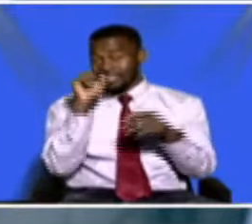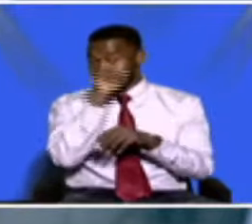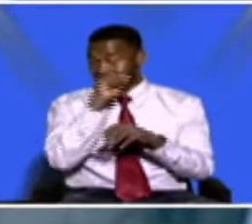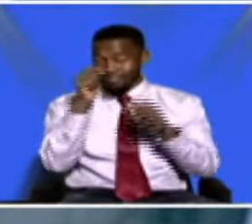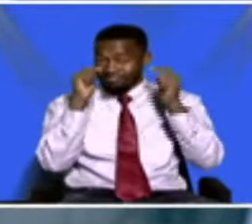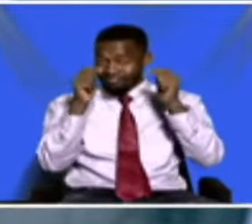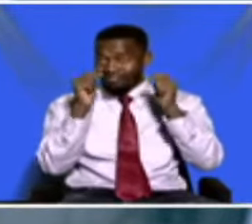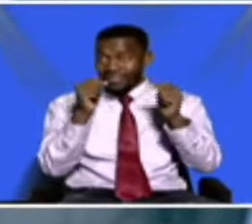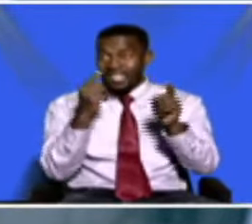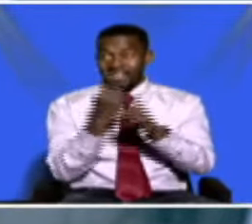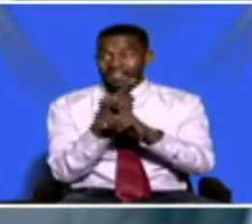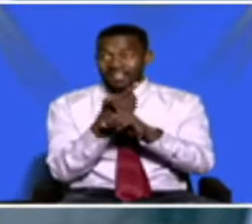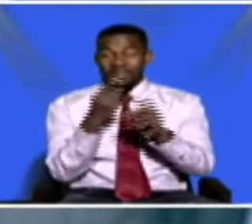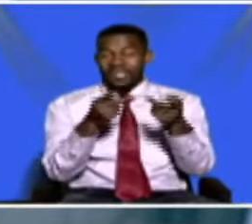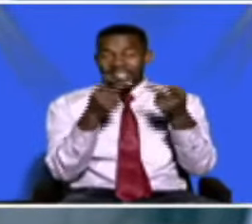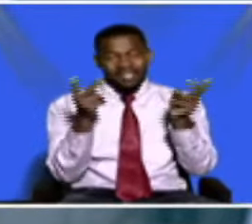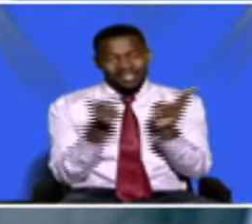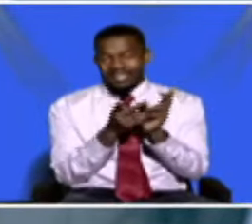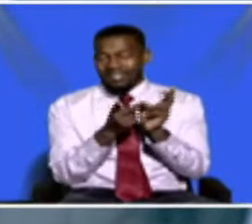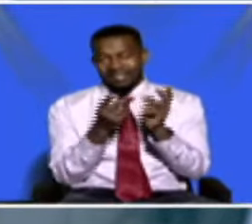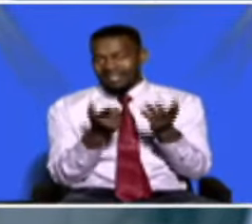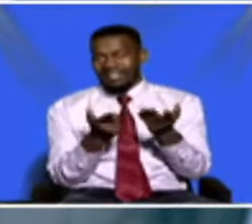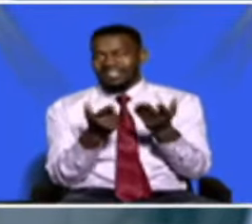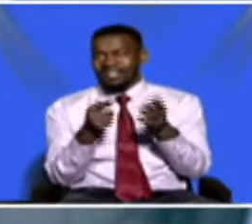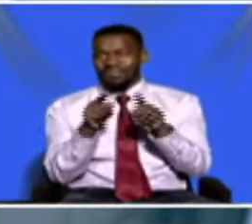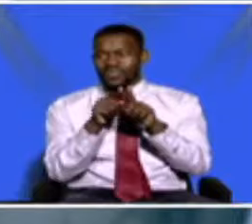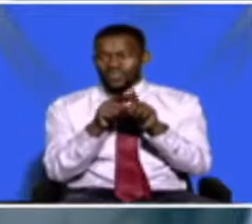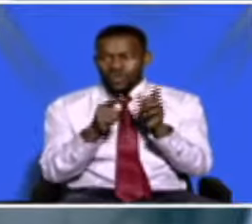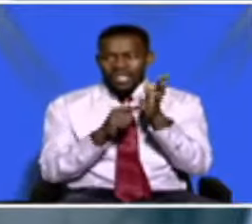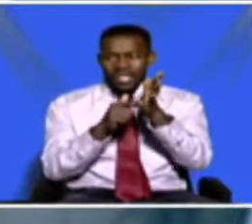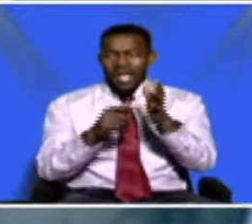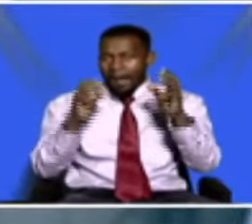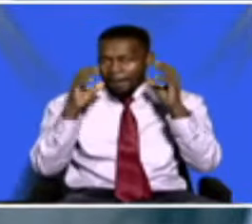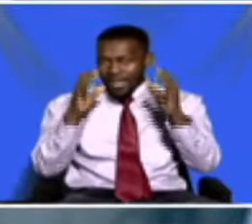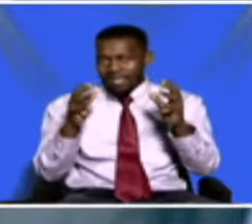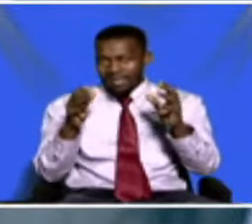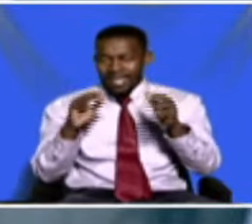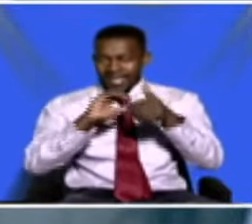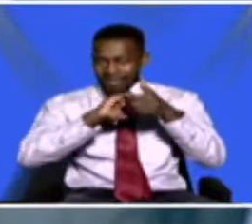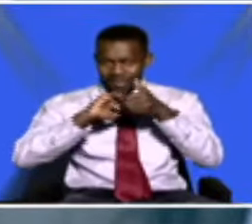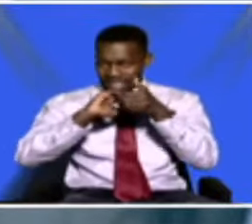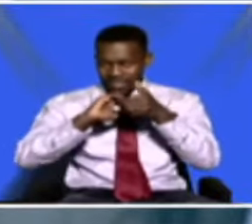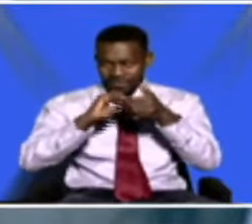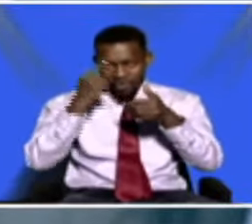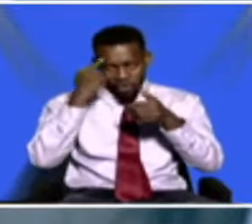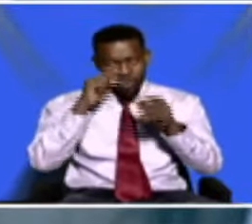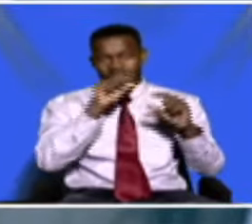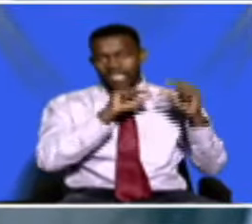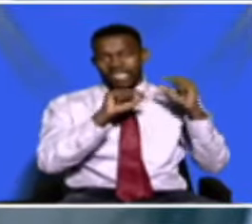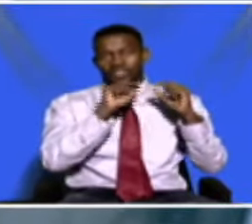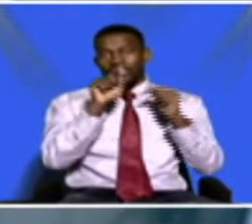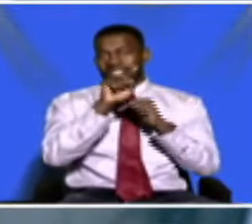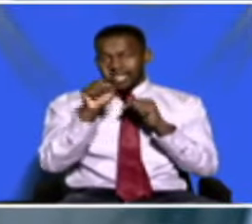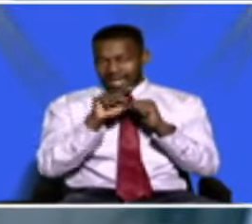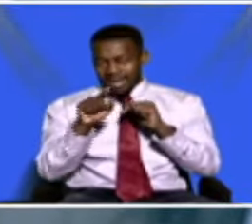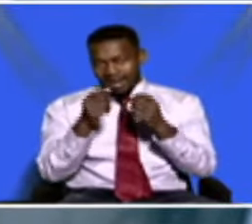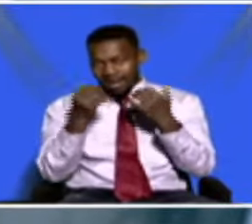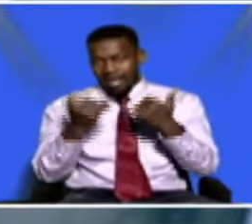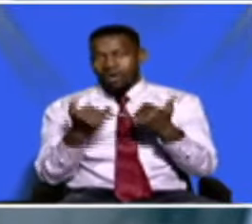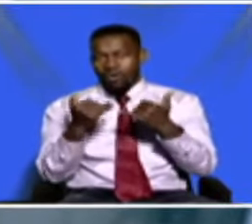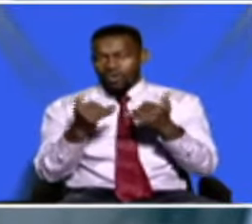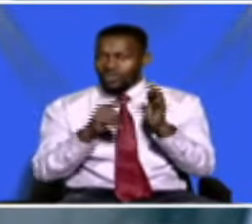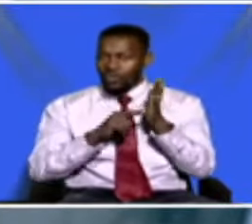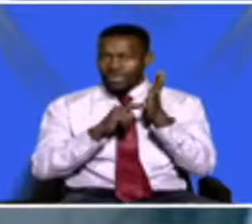participation across different spaces highlights the deep engagement of Gen Z in the current political discourse, demonstrating